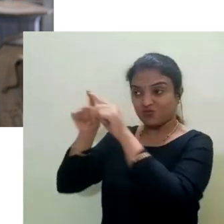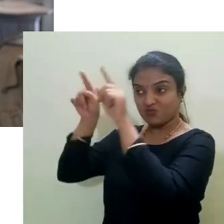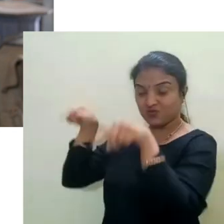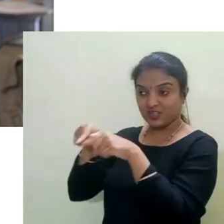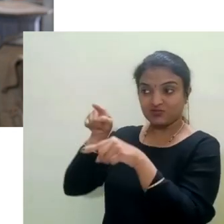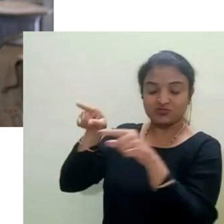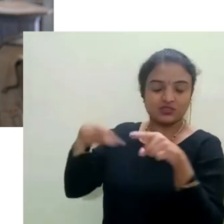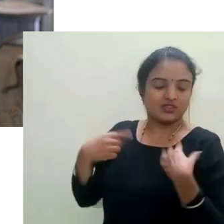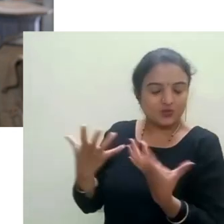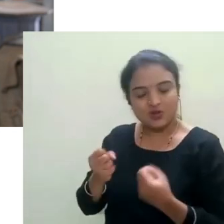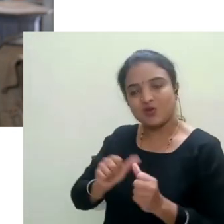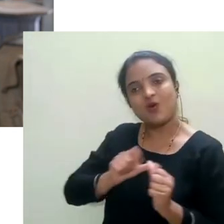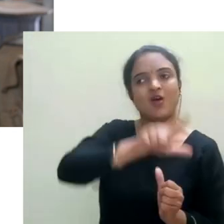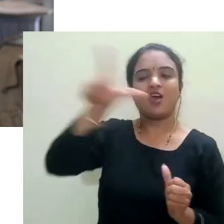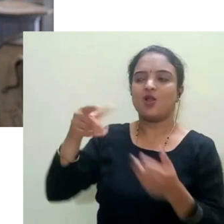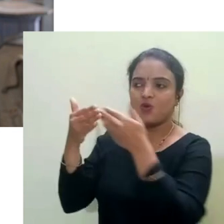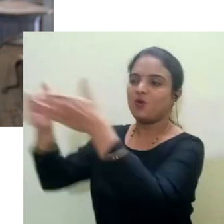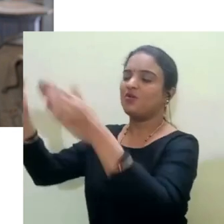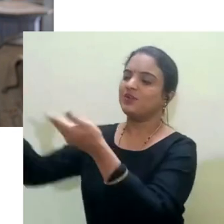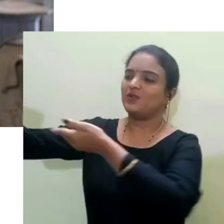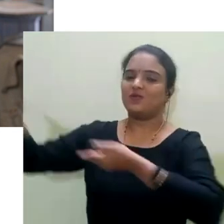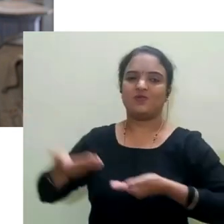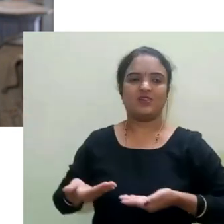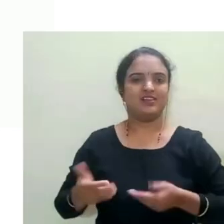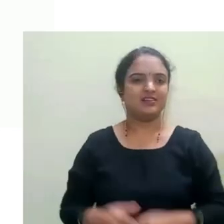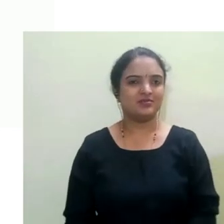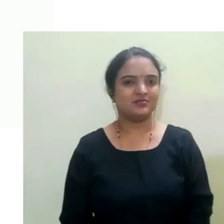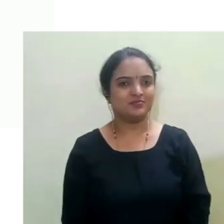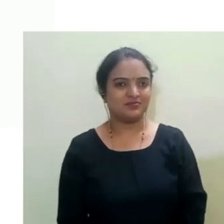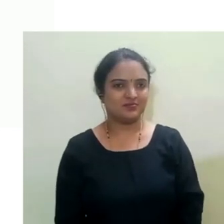window that I decided to open up for everyone, everywhere.